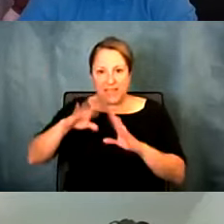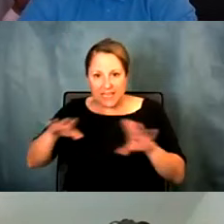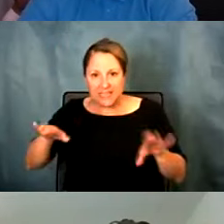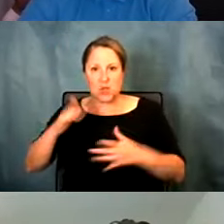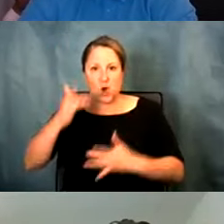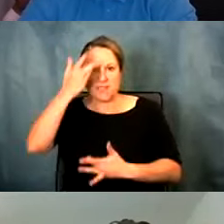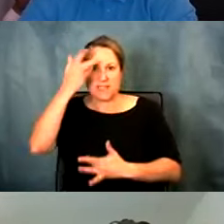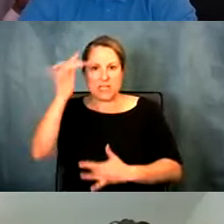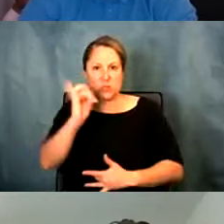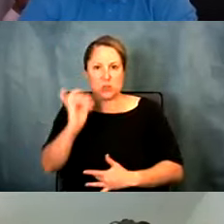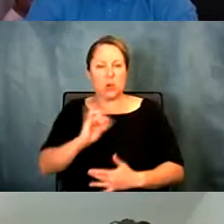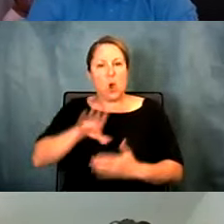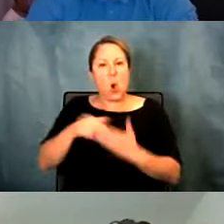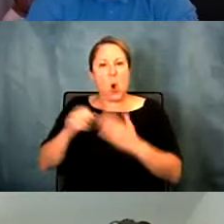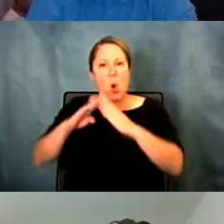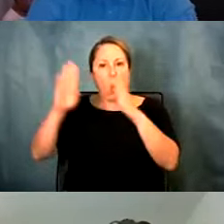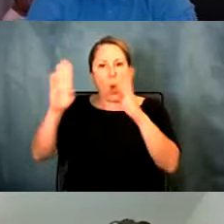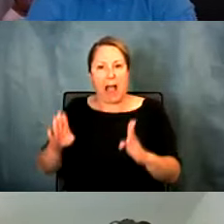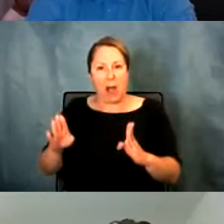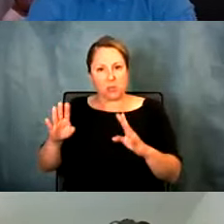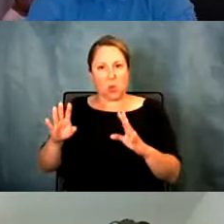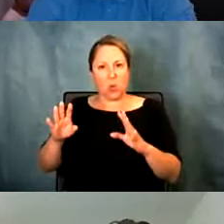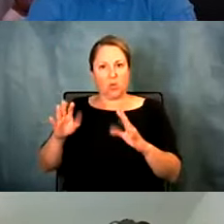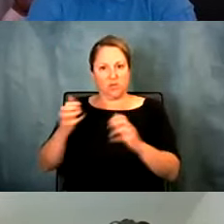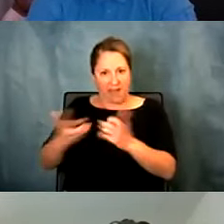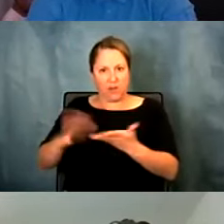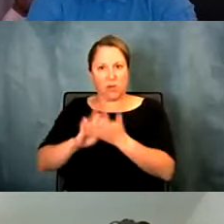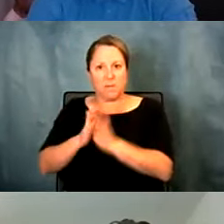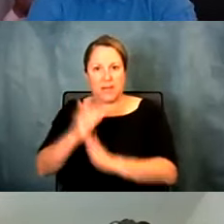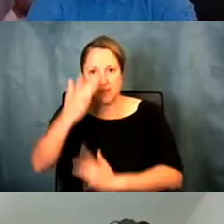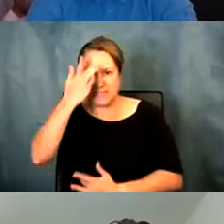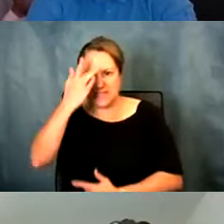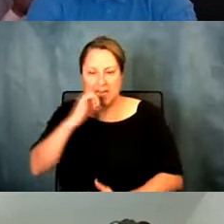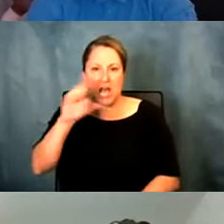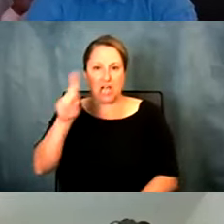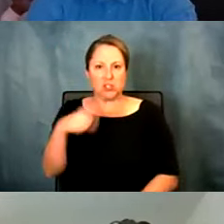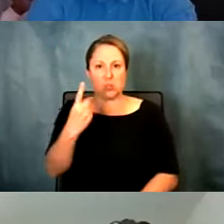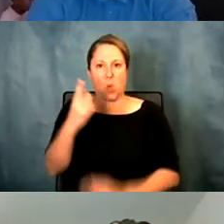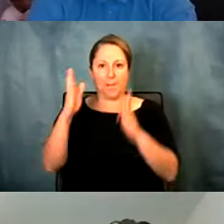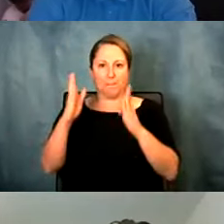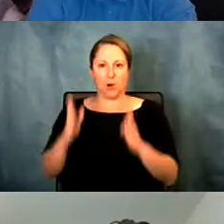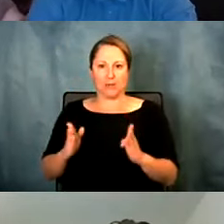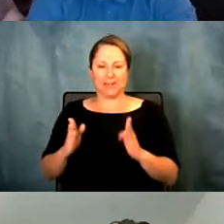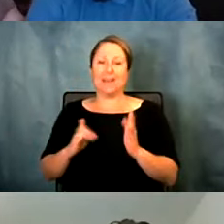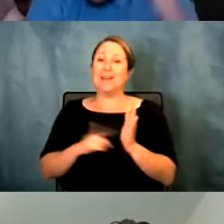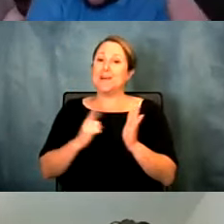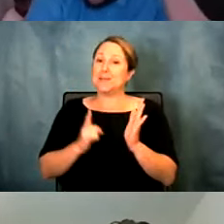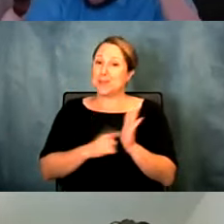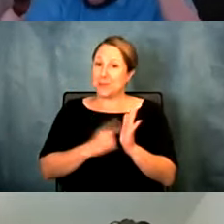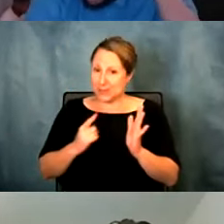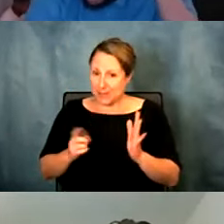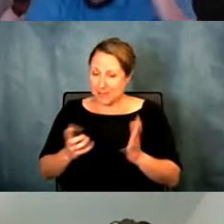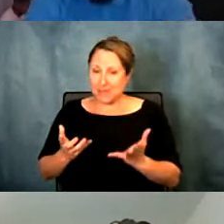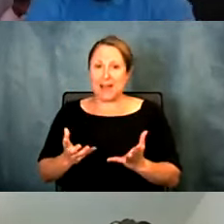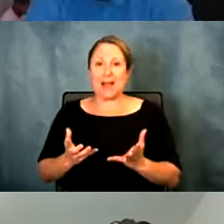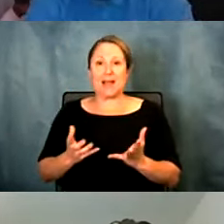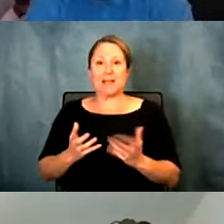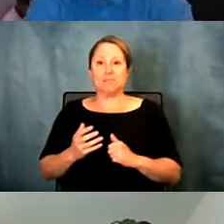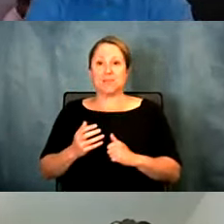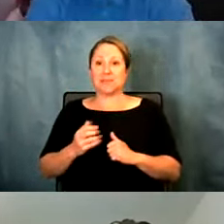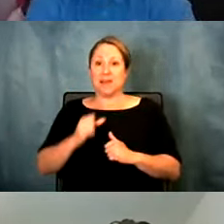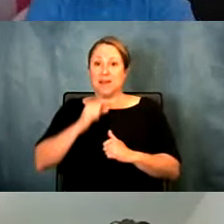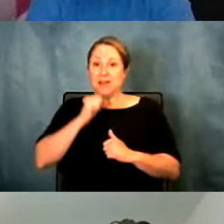not individuals. And I think that that's super important. So sometimes finding the common ground is not about the health of the person you're talking to, but maybe